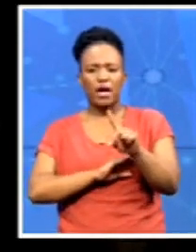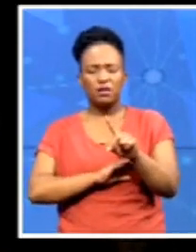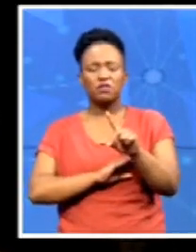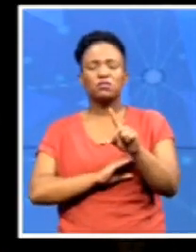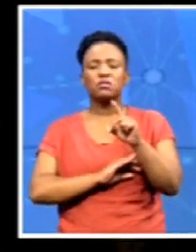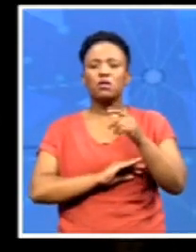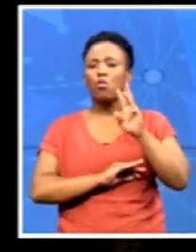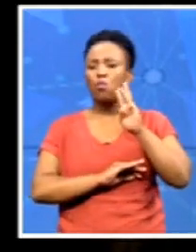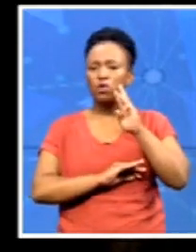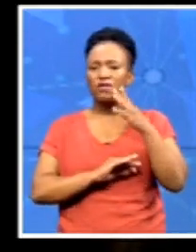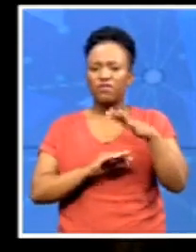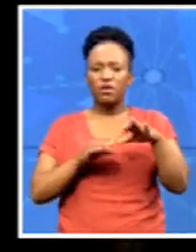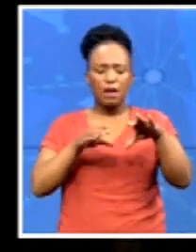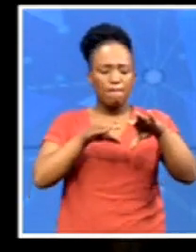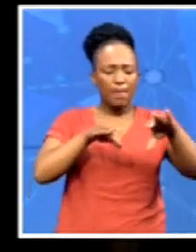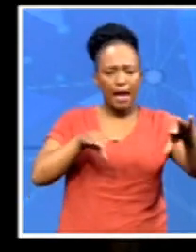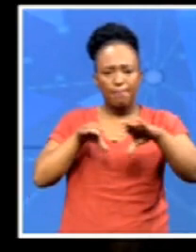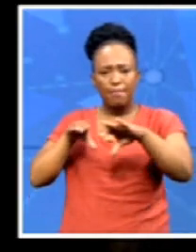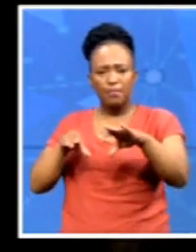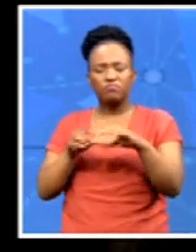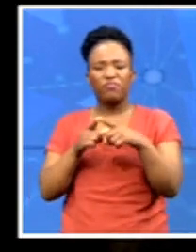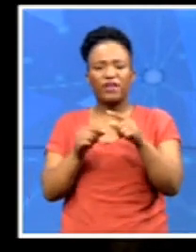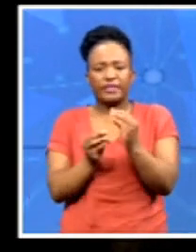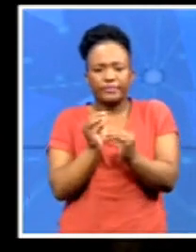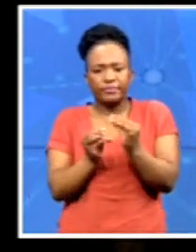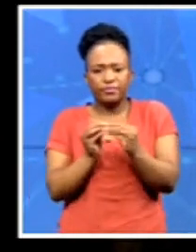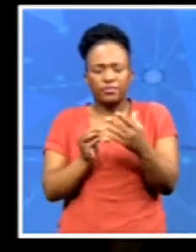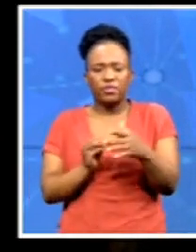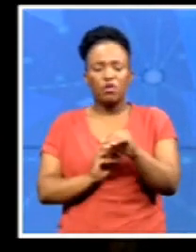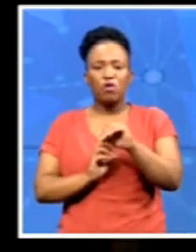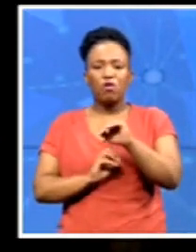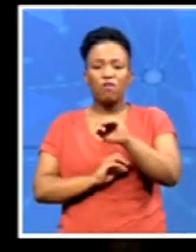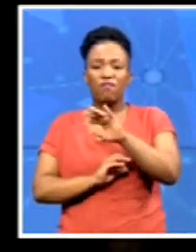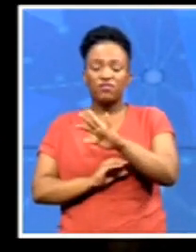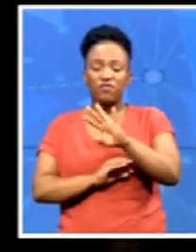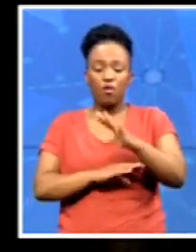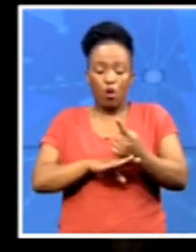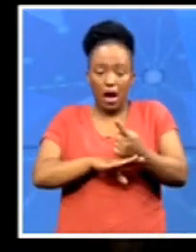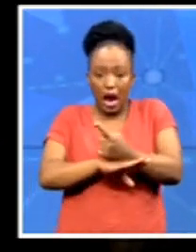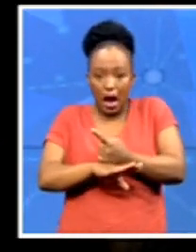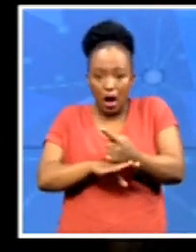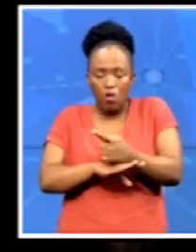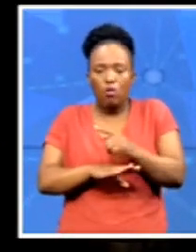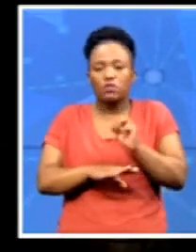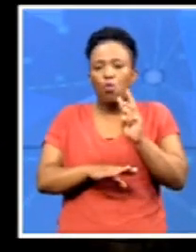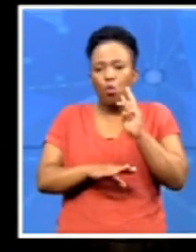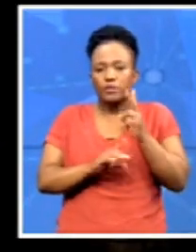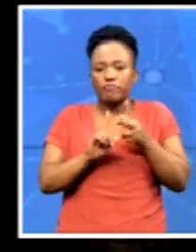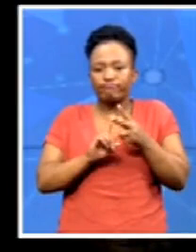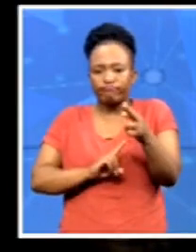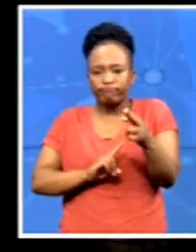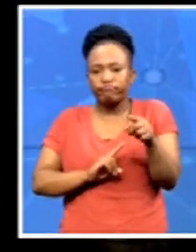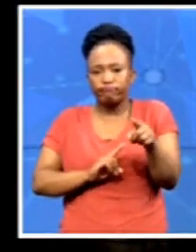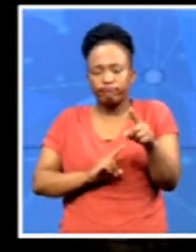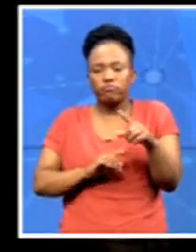had led to about 54 hours of water disruptions. The impact had not been massive, really.